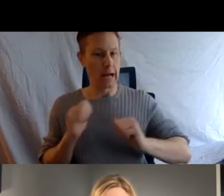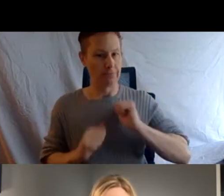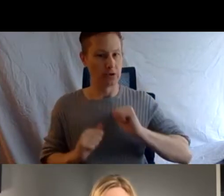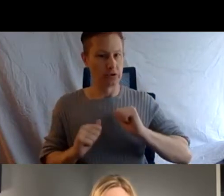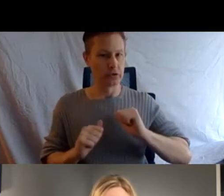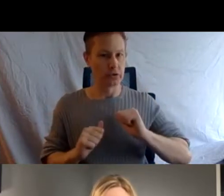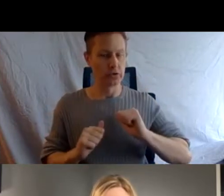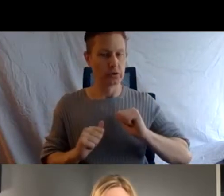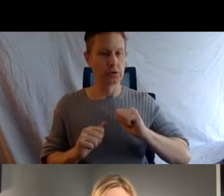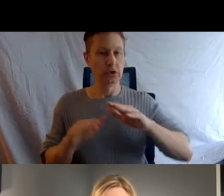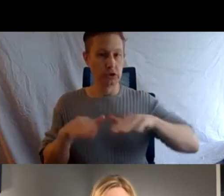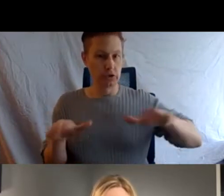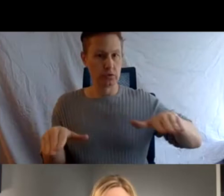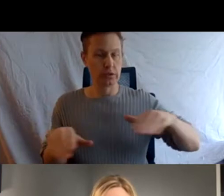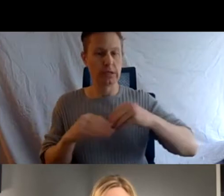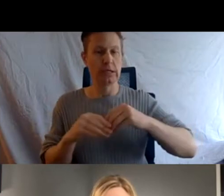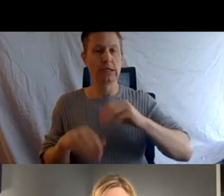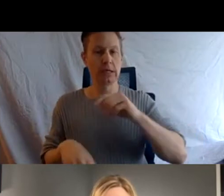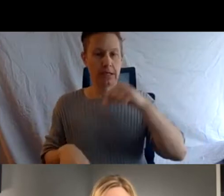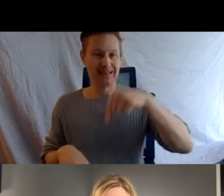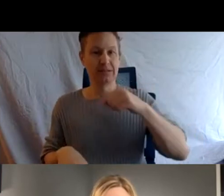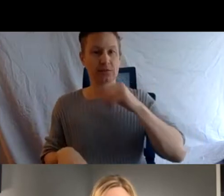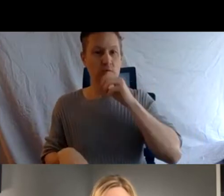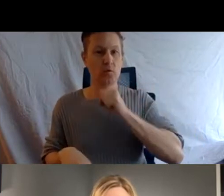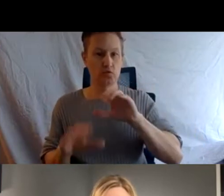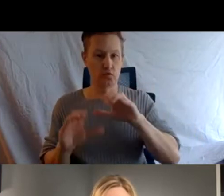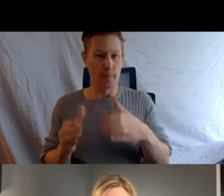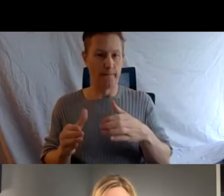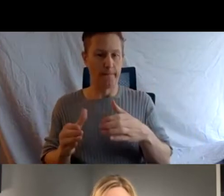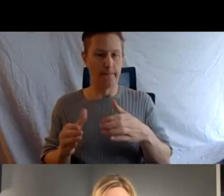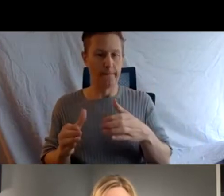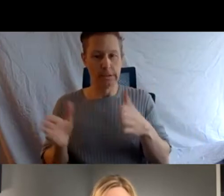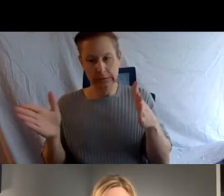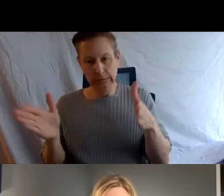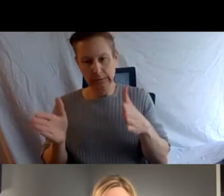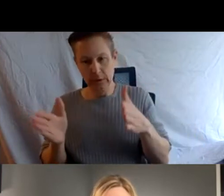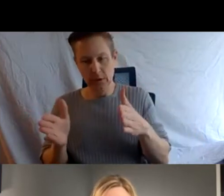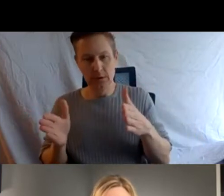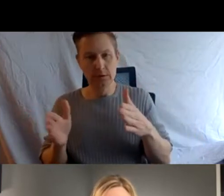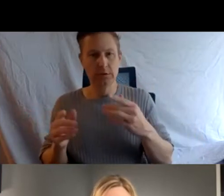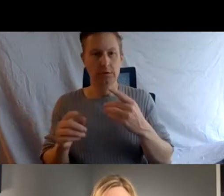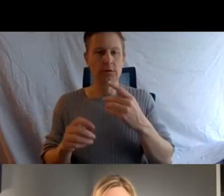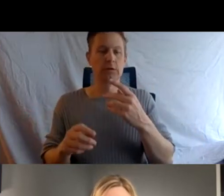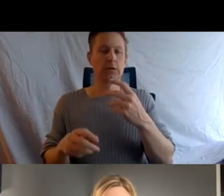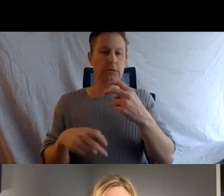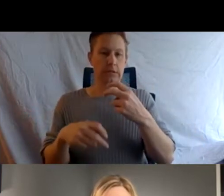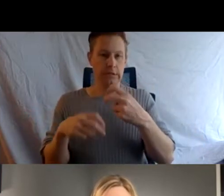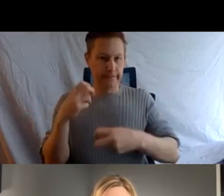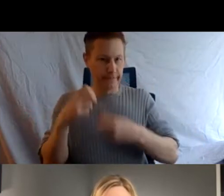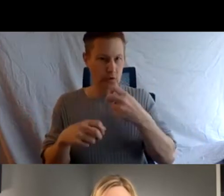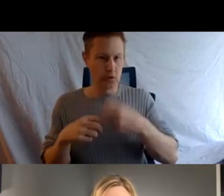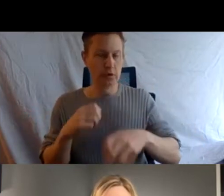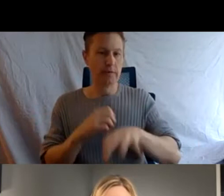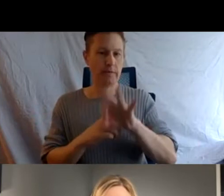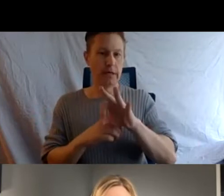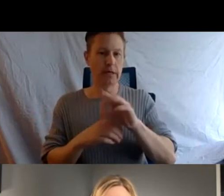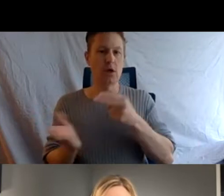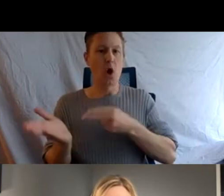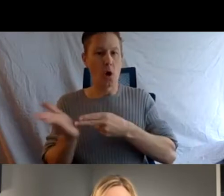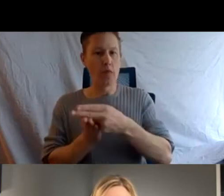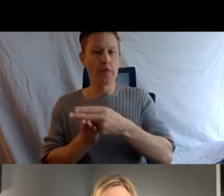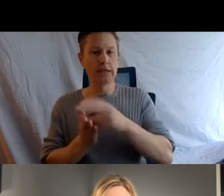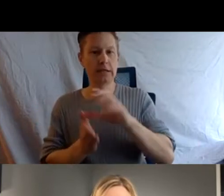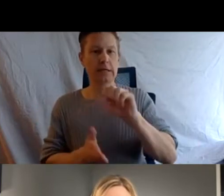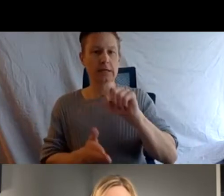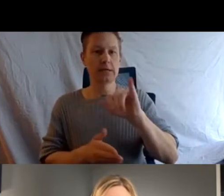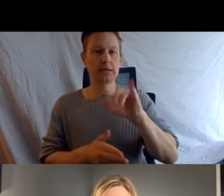the age group and all that. So it was a very small, you know, it was going to be hard to find authentic casting. So I believe that we reached